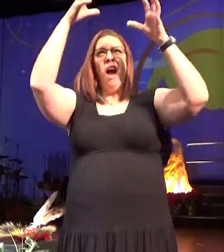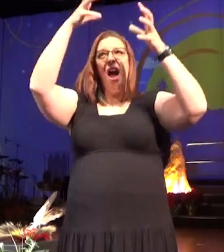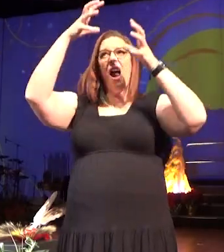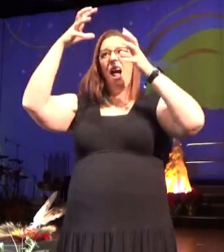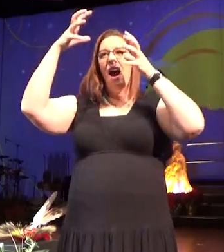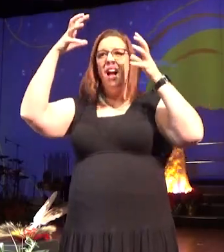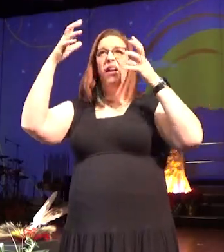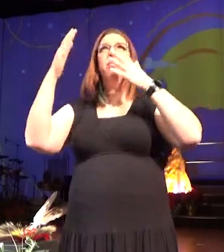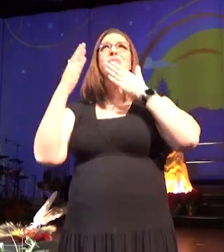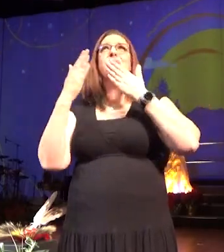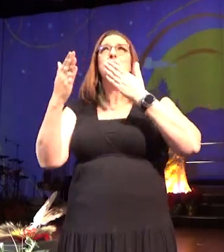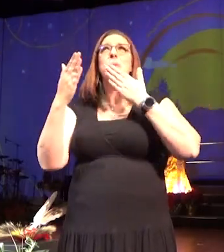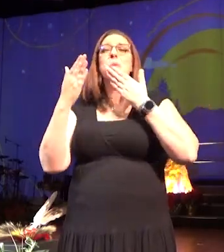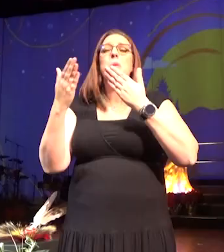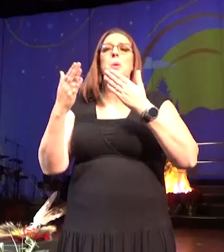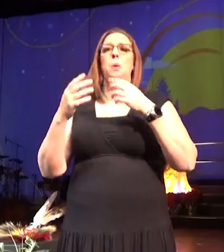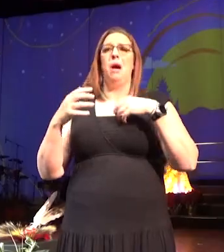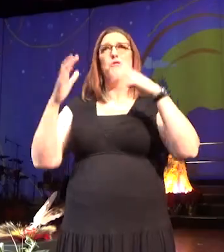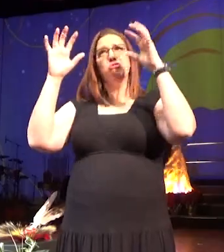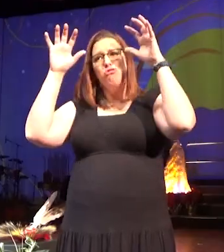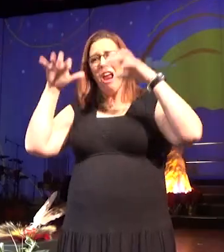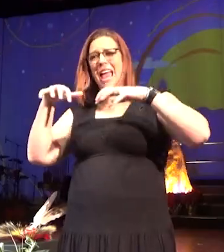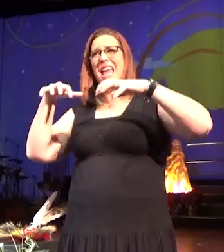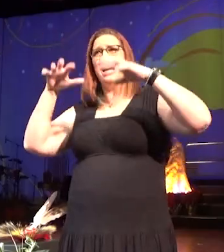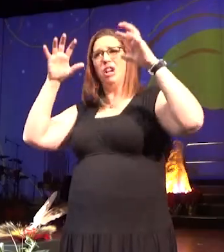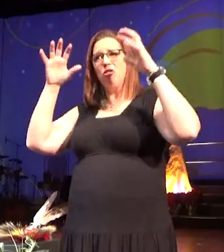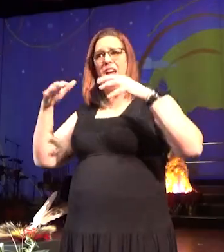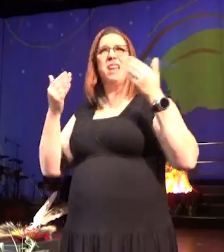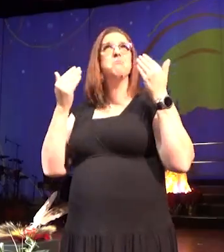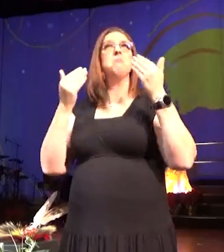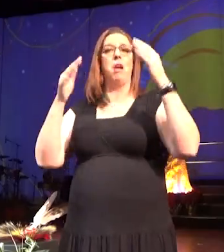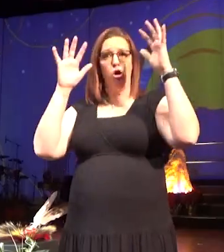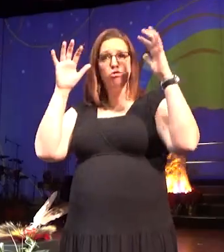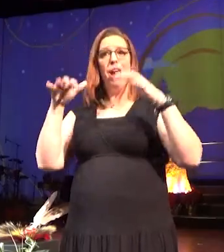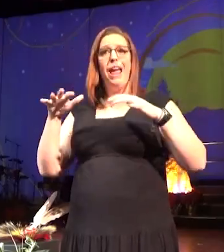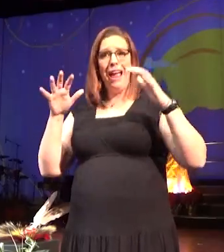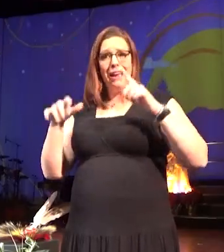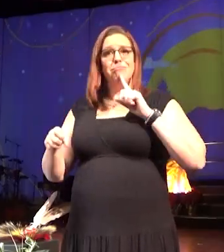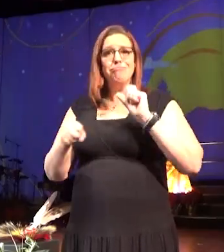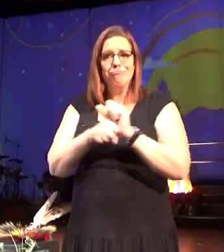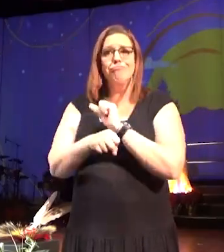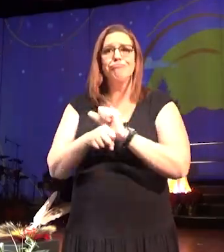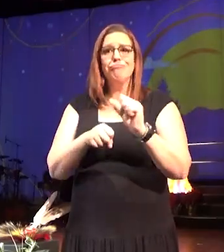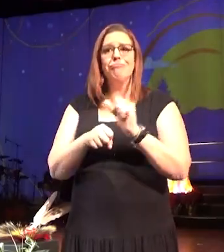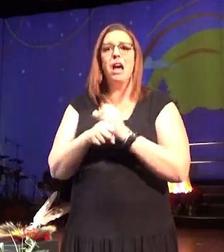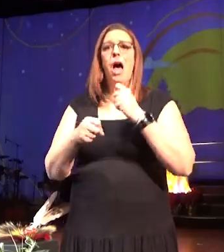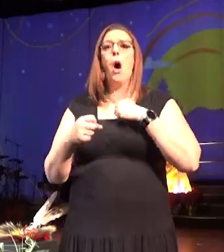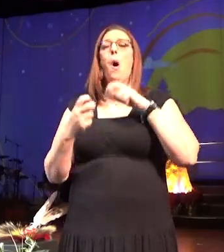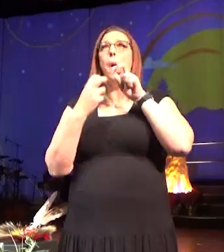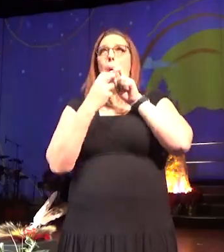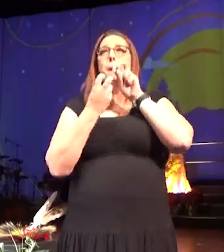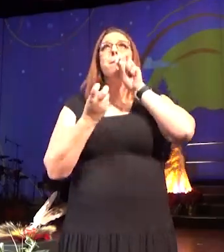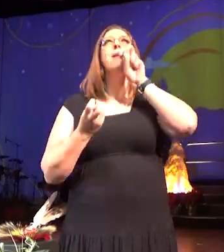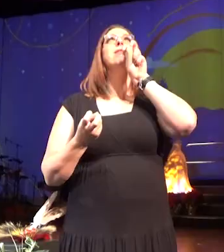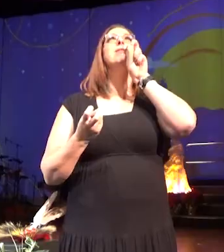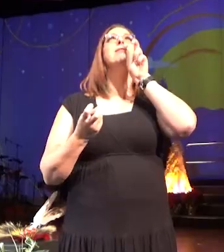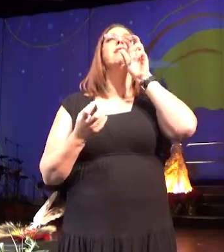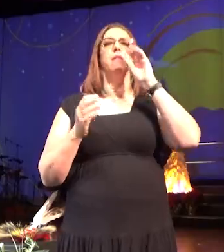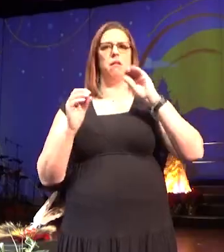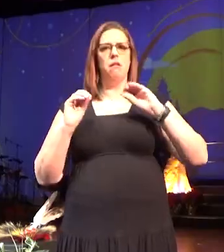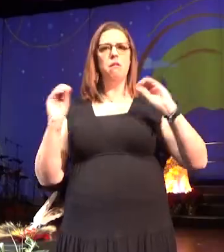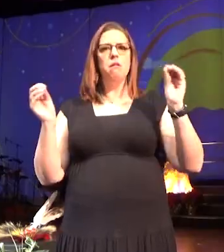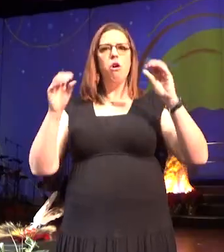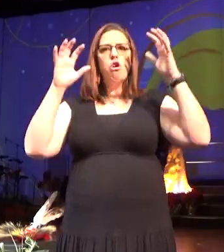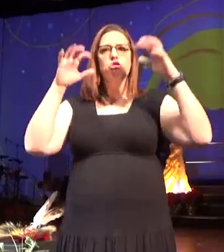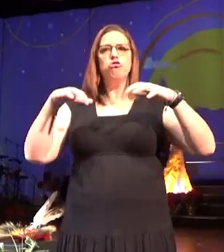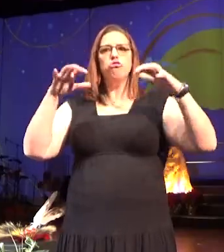much, relatives." I said, "Rain on us." And it started raining. I opened my mouth to catch a drop, but nothing fell